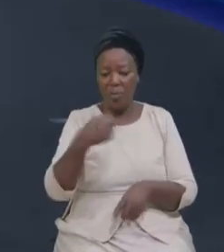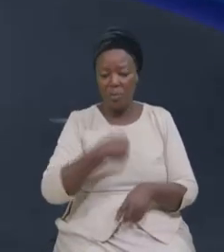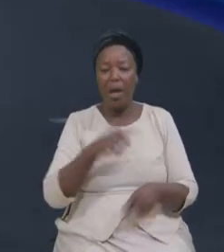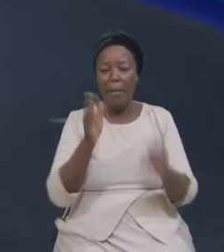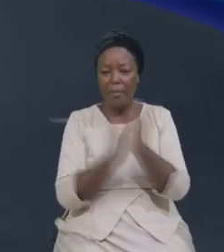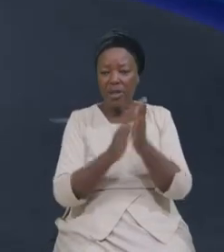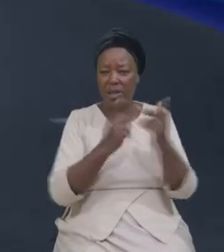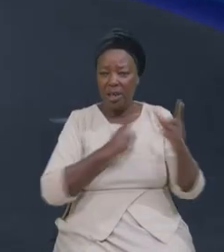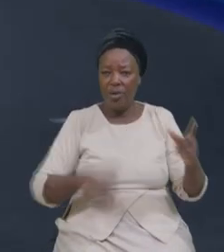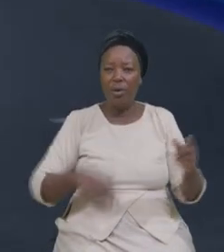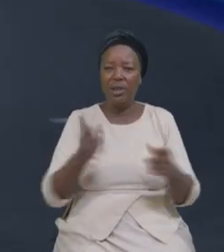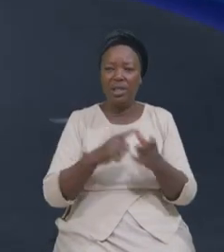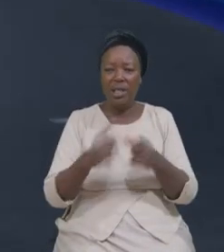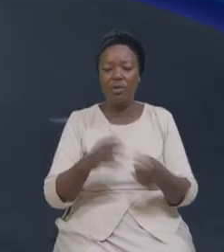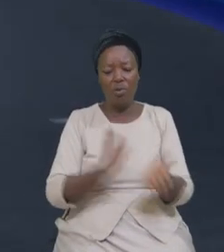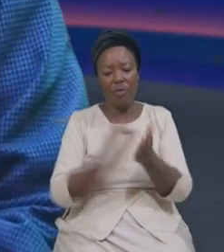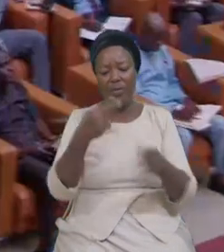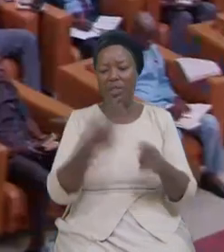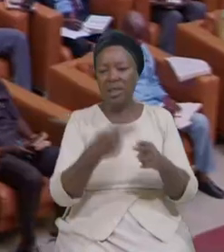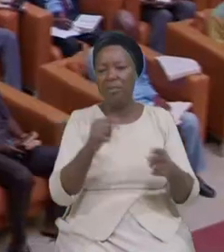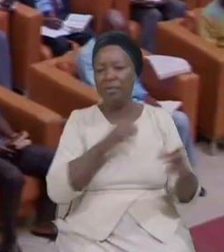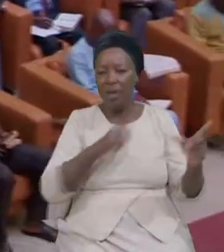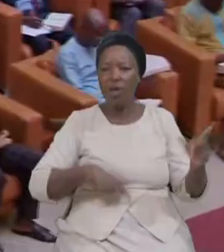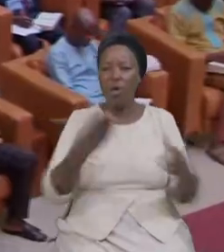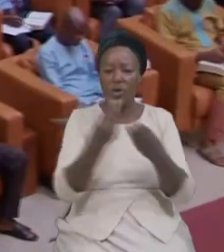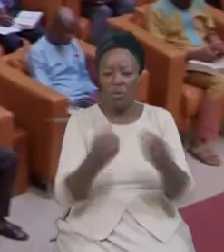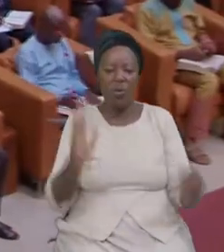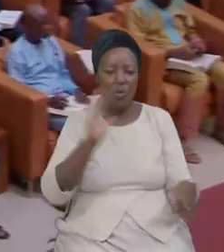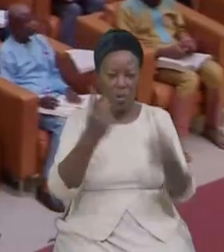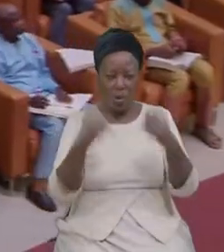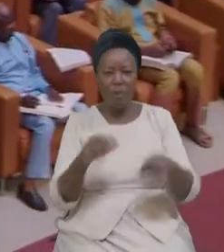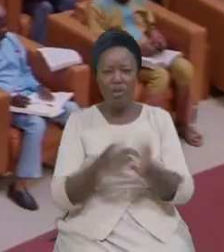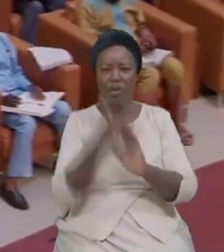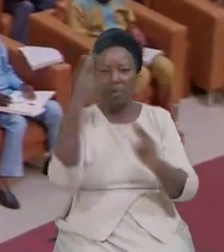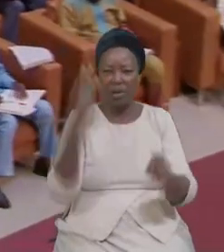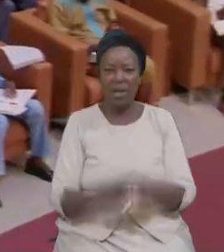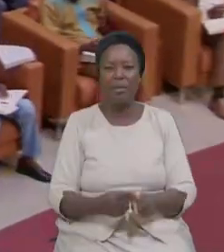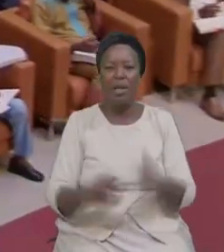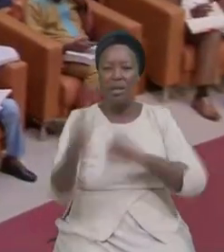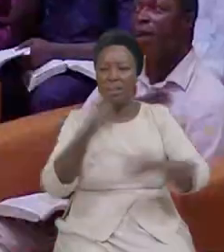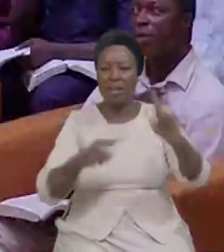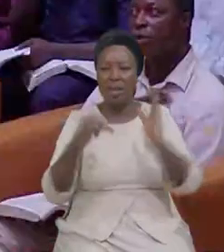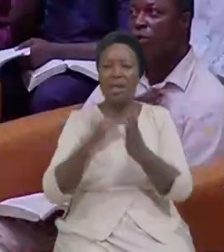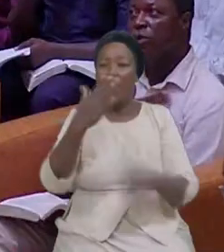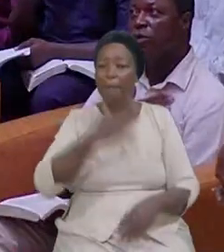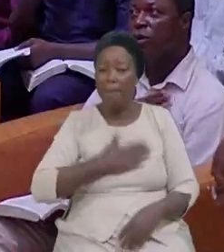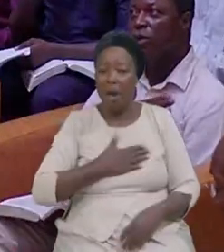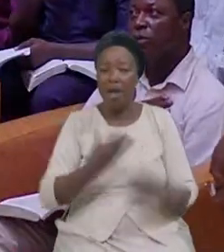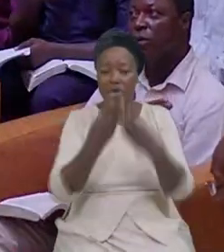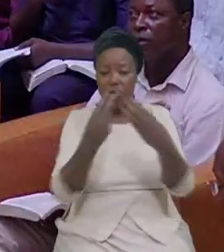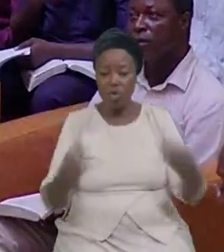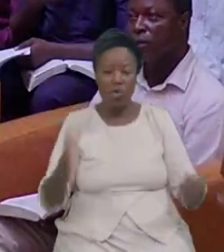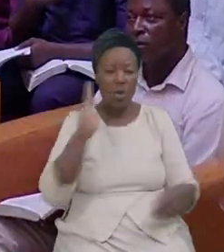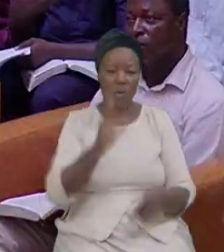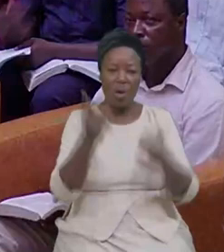Lord, your solution will come. My solution will come. Praise the Lord. I'm coming